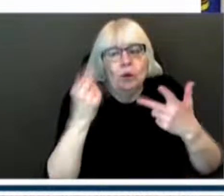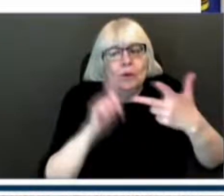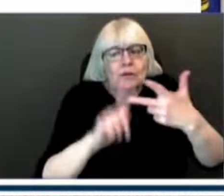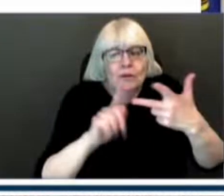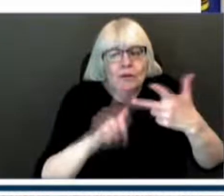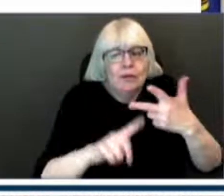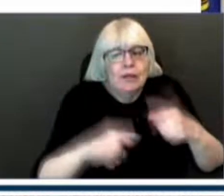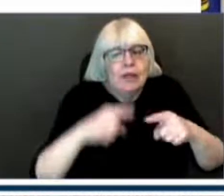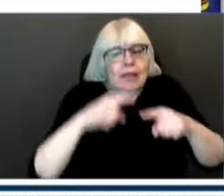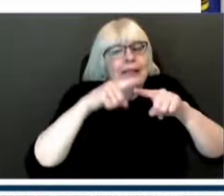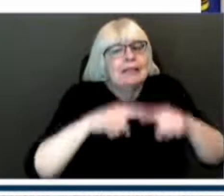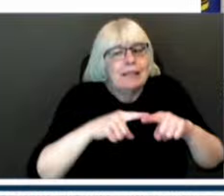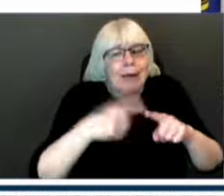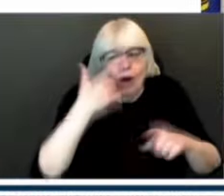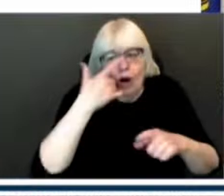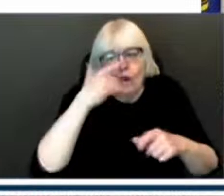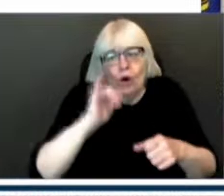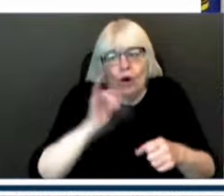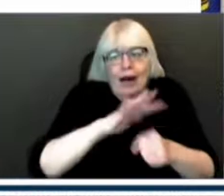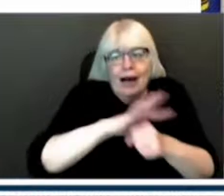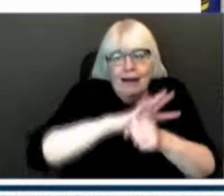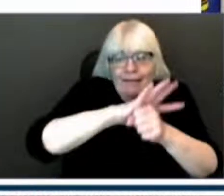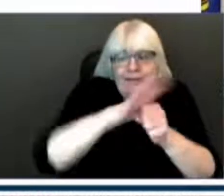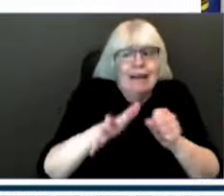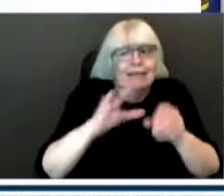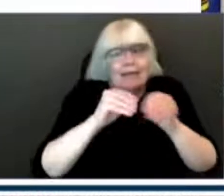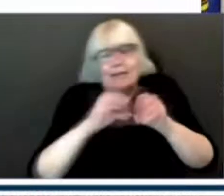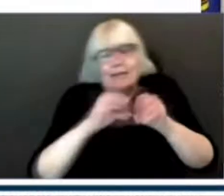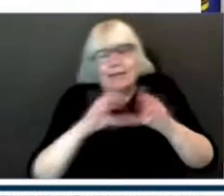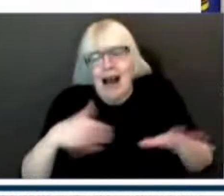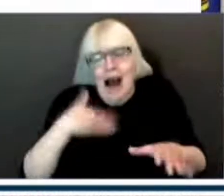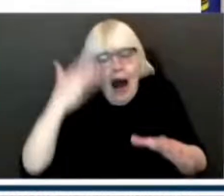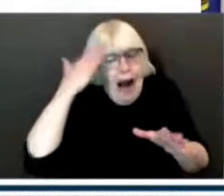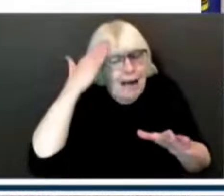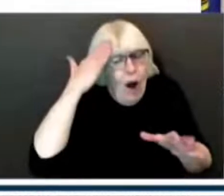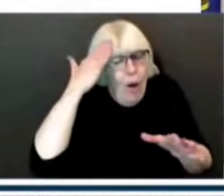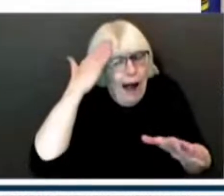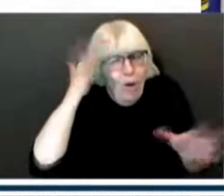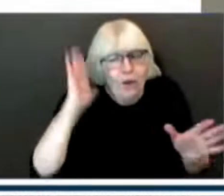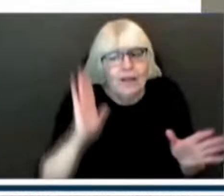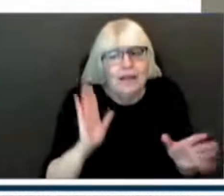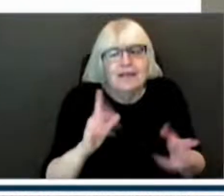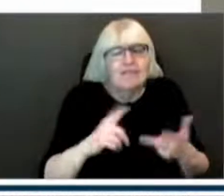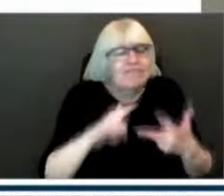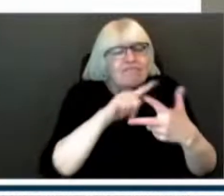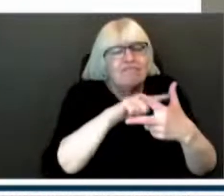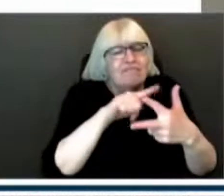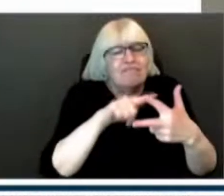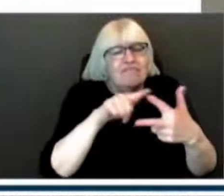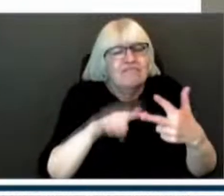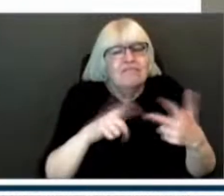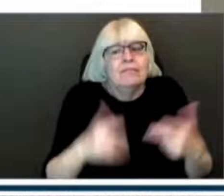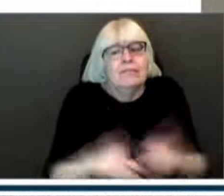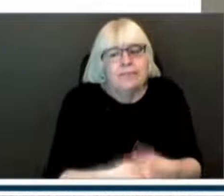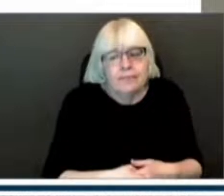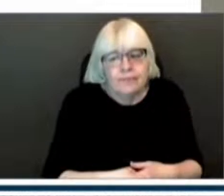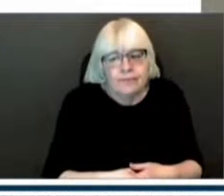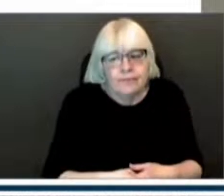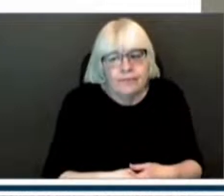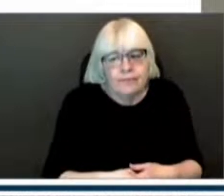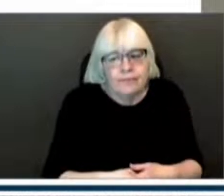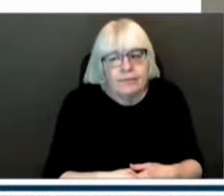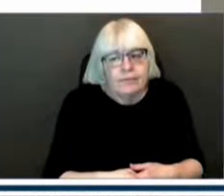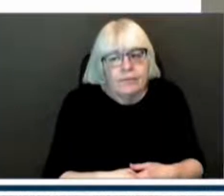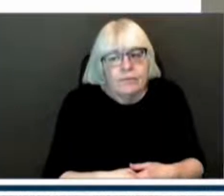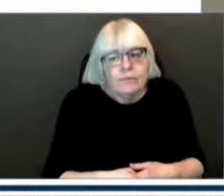at specifically to lift both those restrictions? We'll have to look at all the indicators that tell us what's the level of virus activity